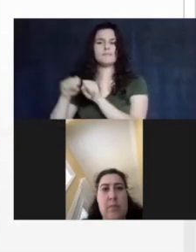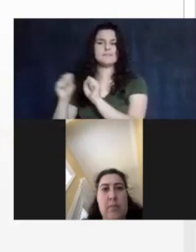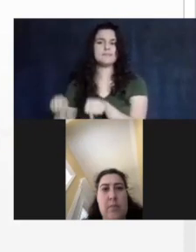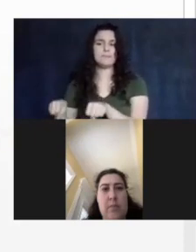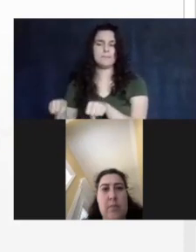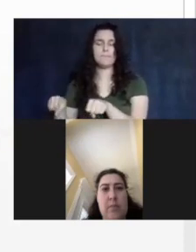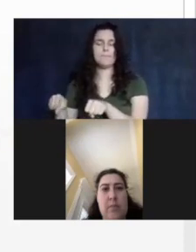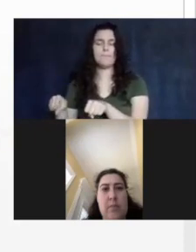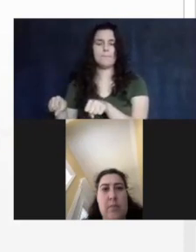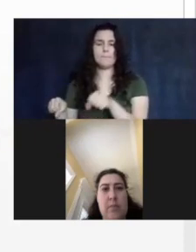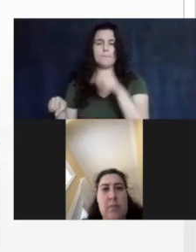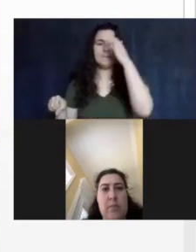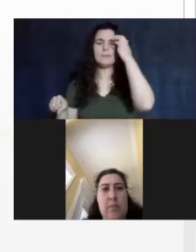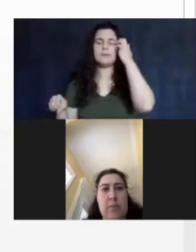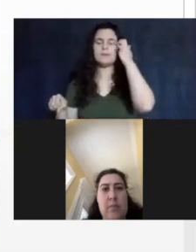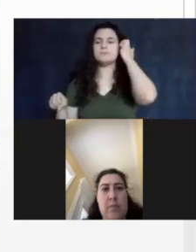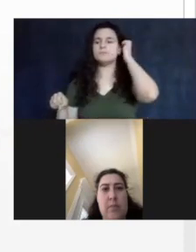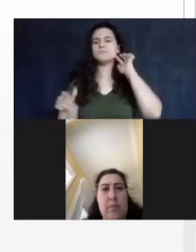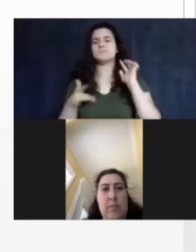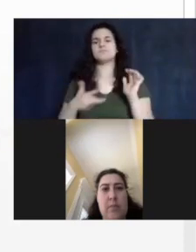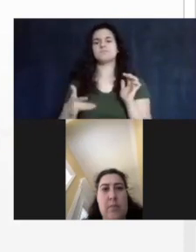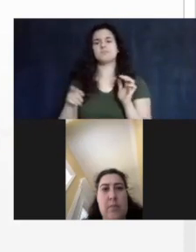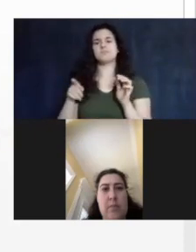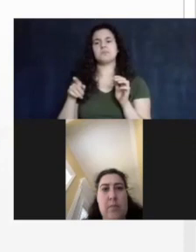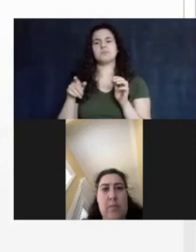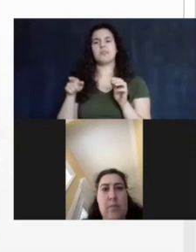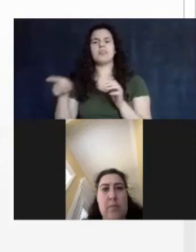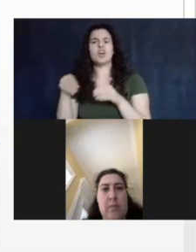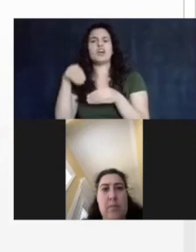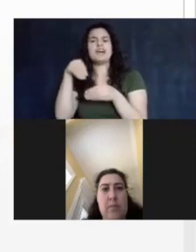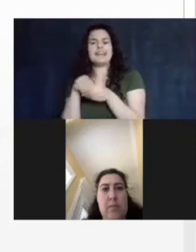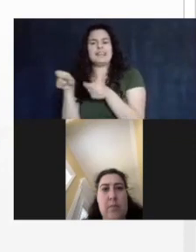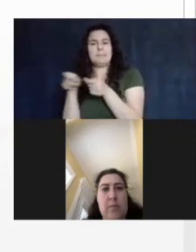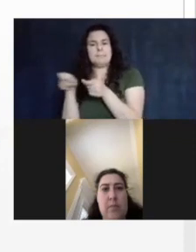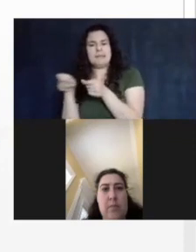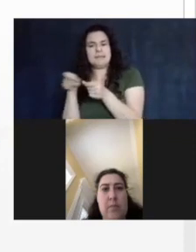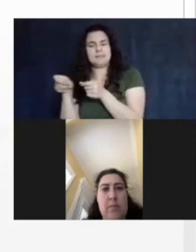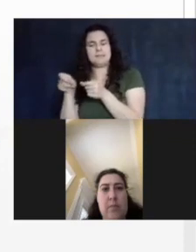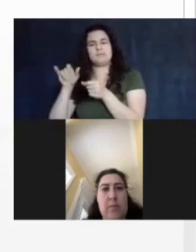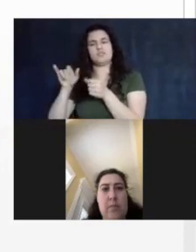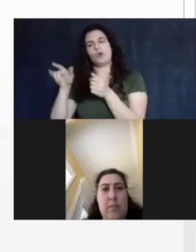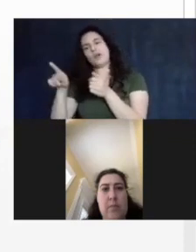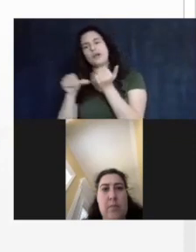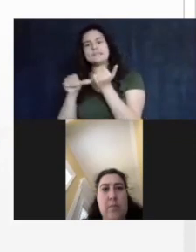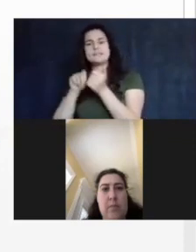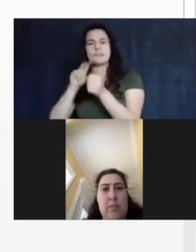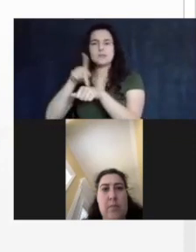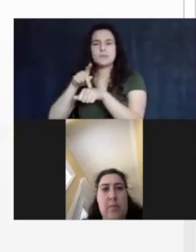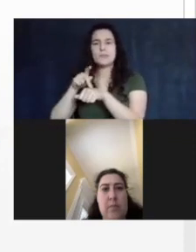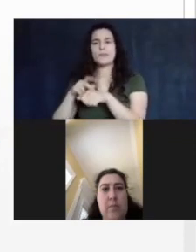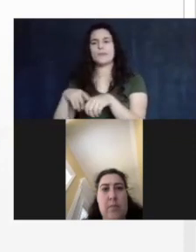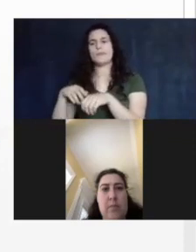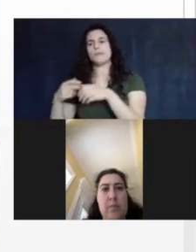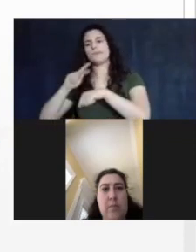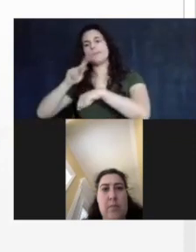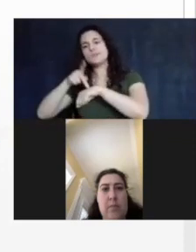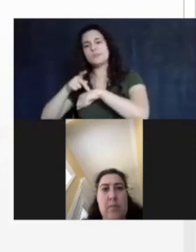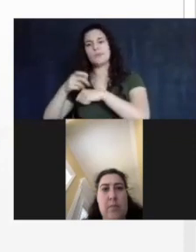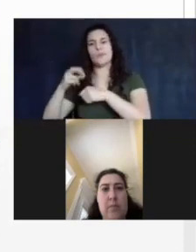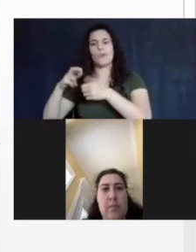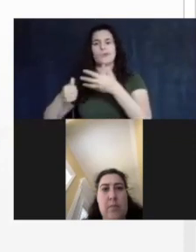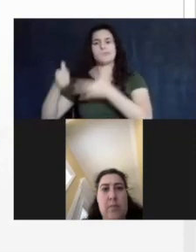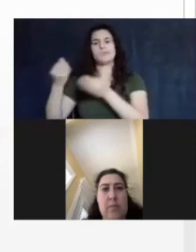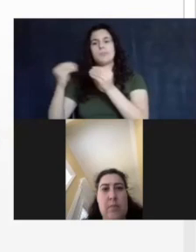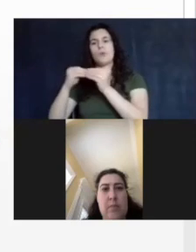Usually administration within a school, assistant principal or principal and up, assistant superintendent. We have some superintendents